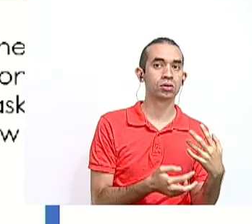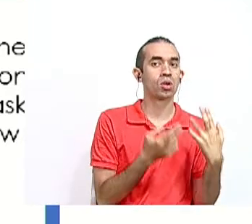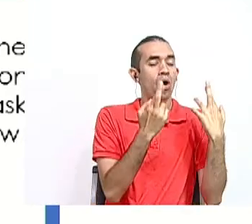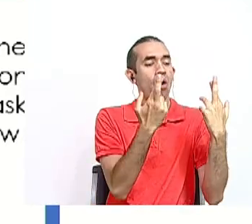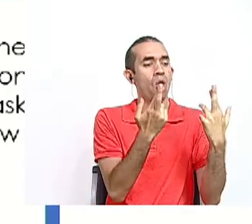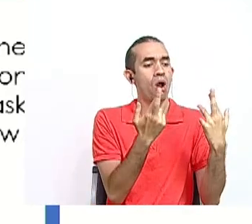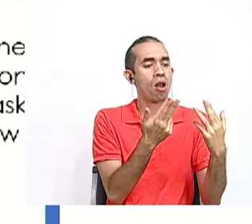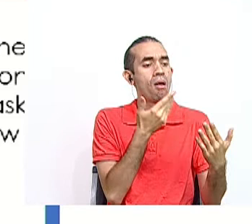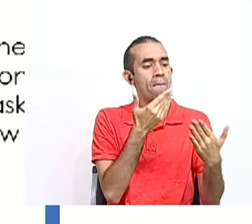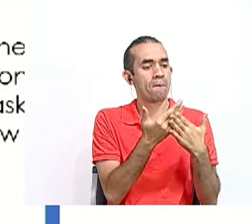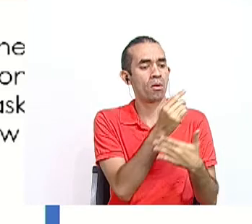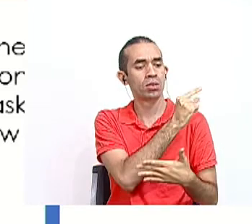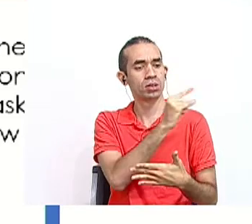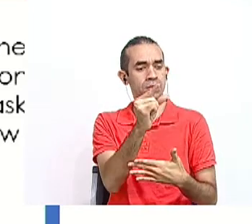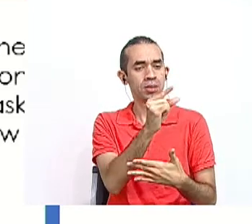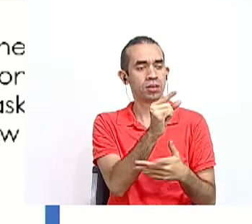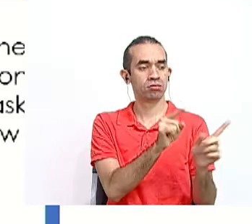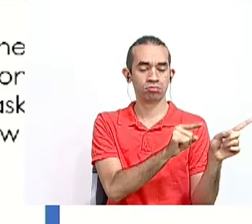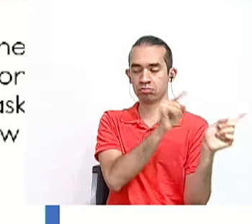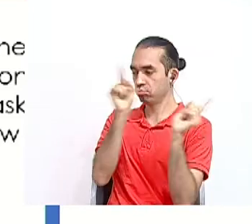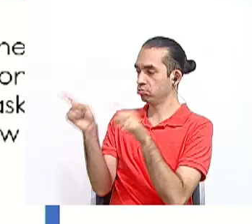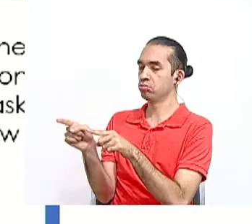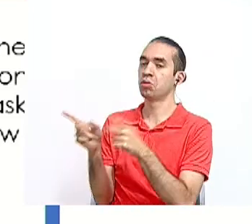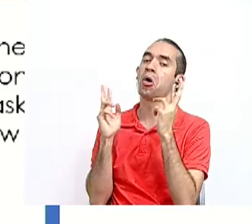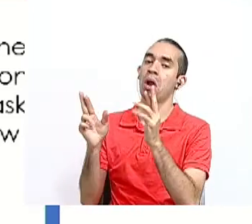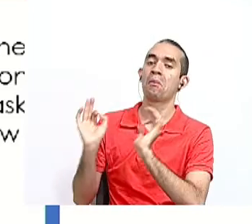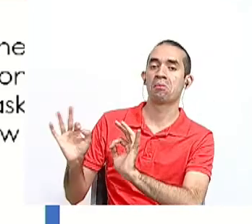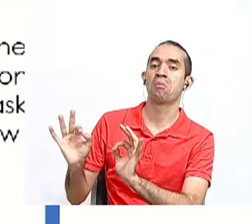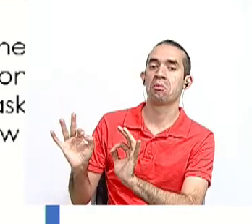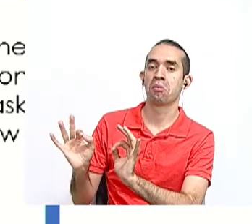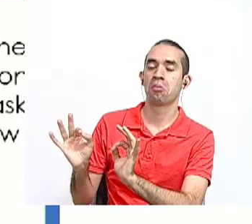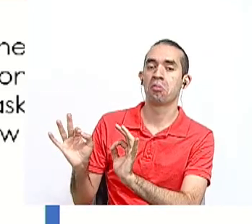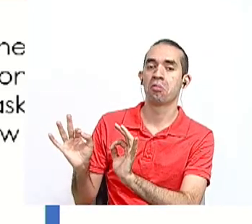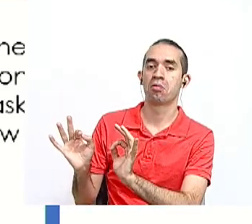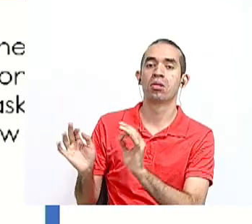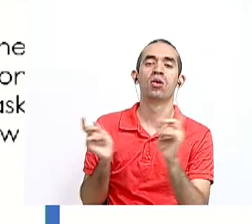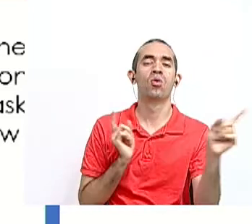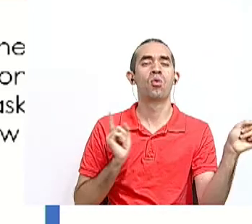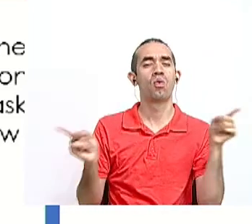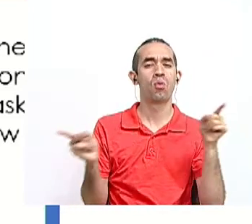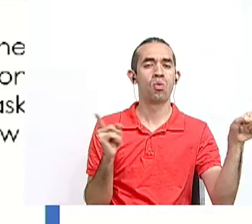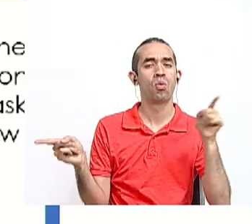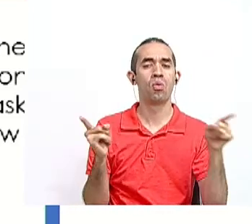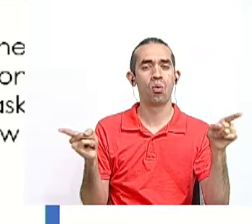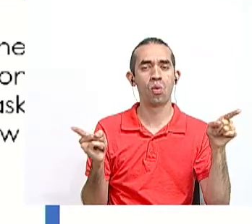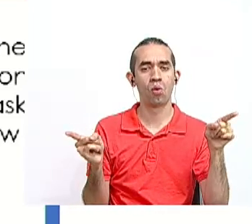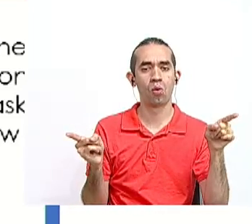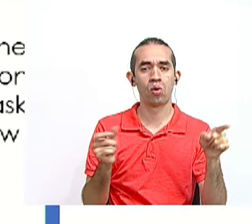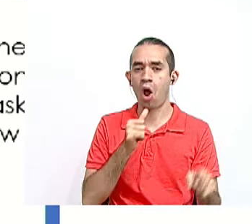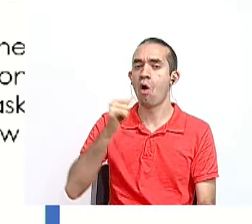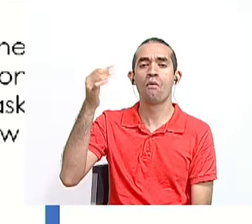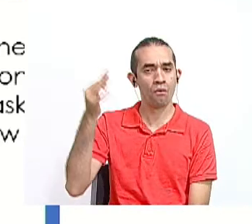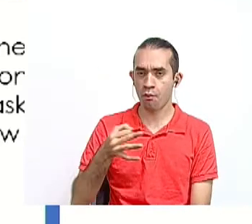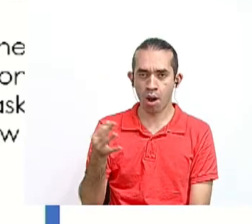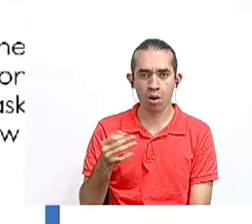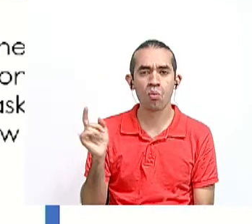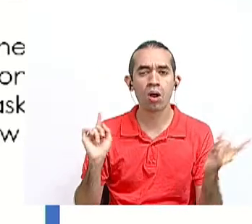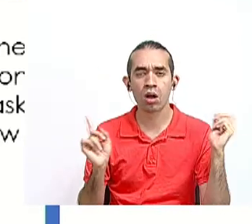a great week versus I hope you are doing great. Which one would you consider